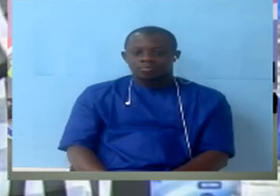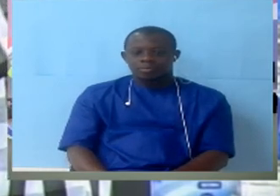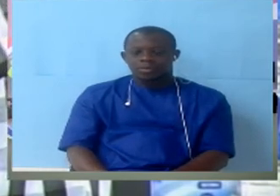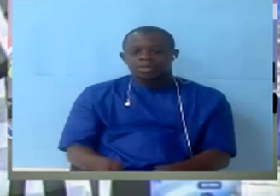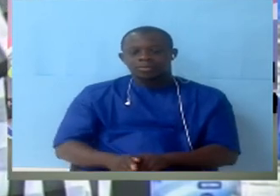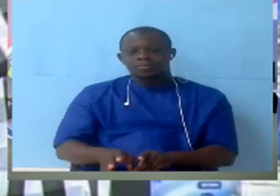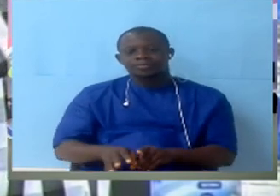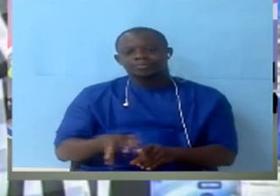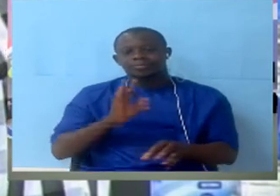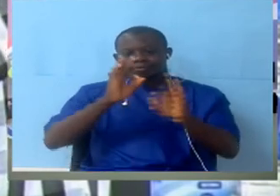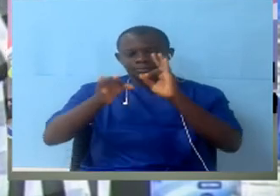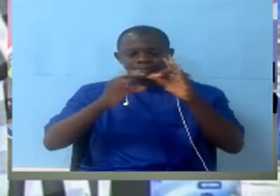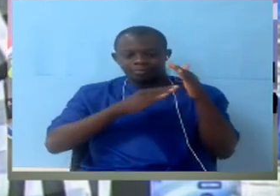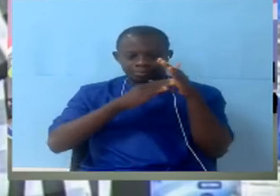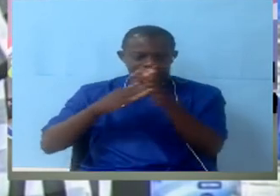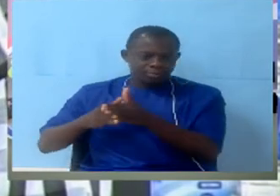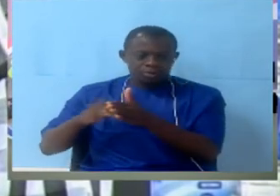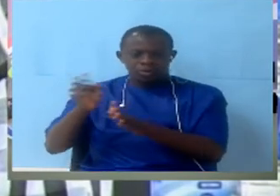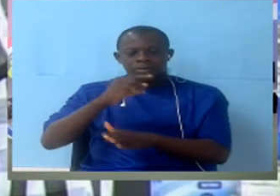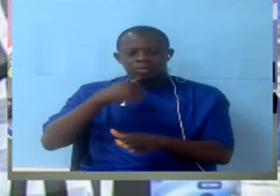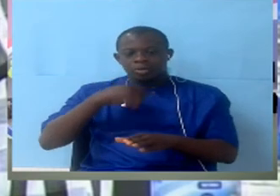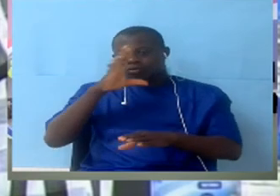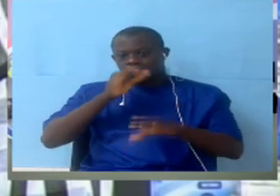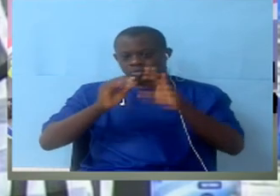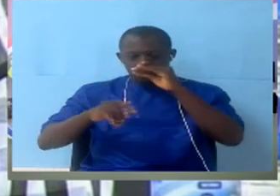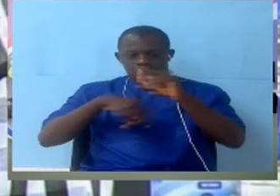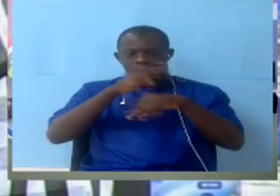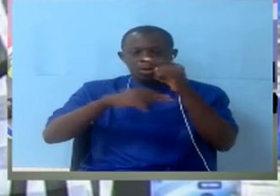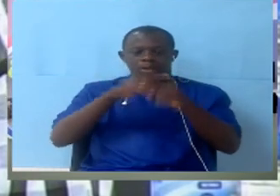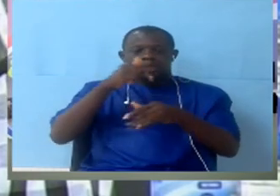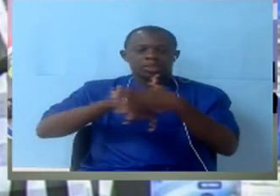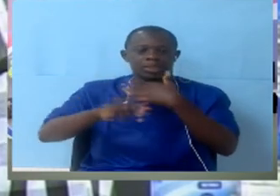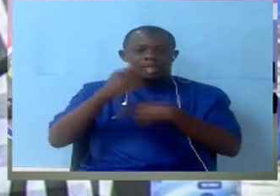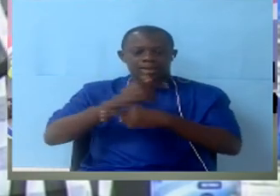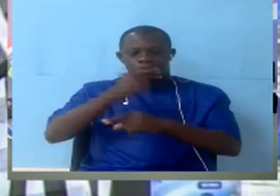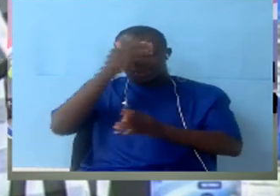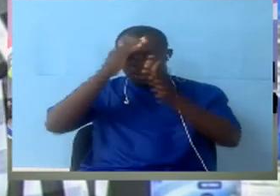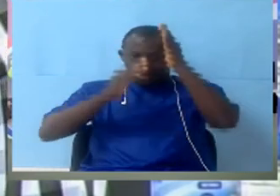The discrimination, what I'm talking about in the army is.